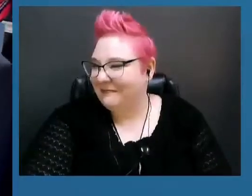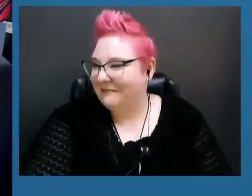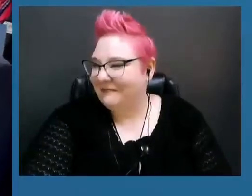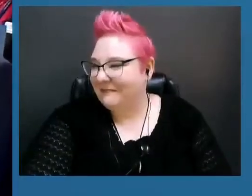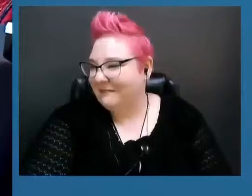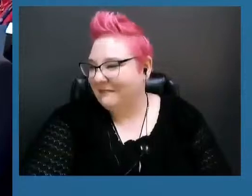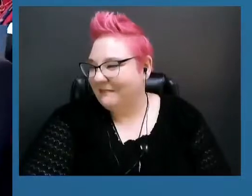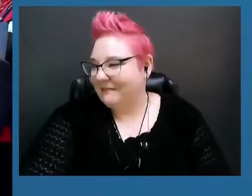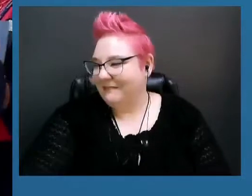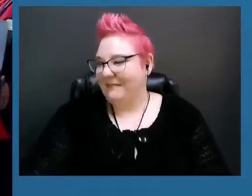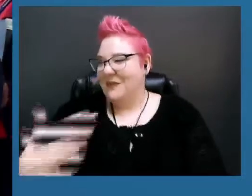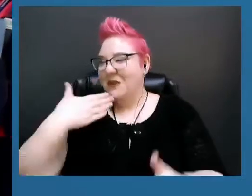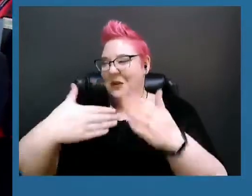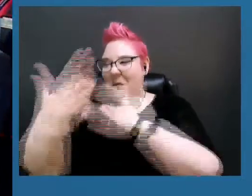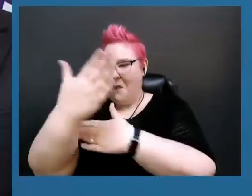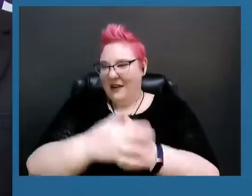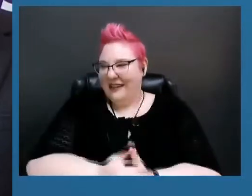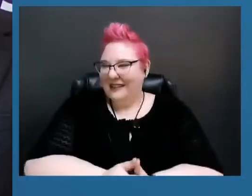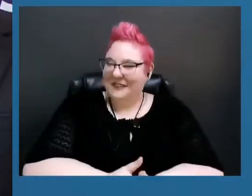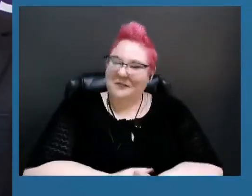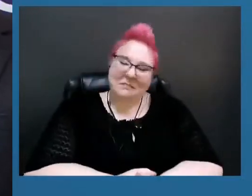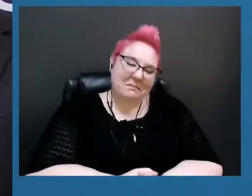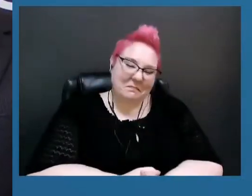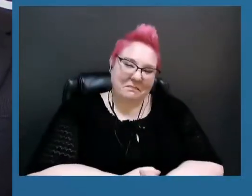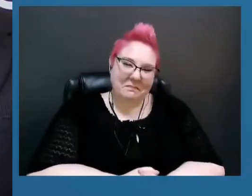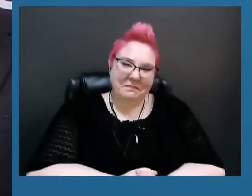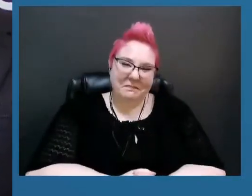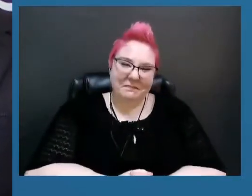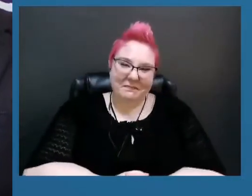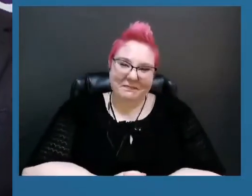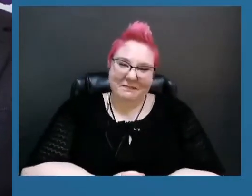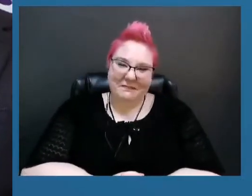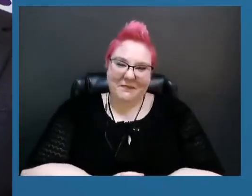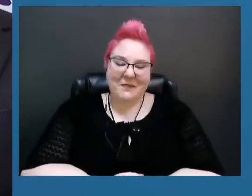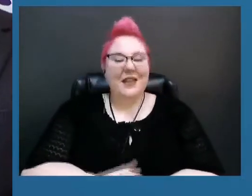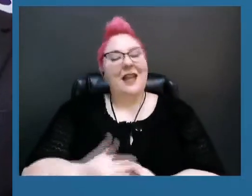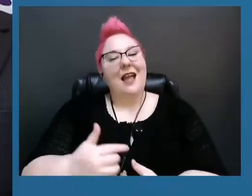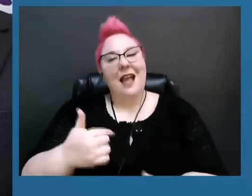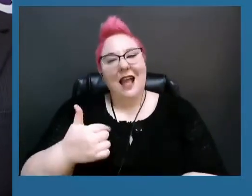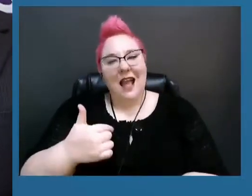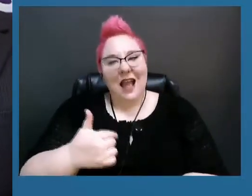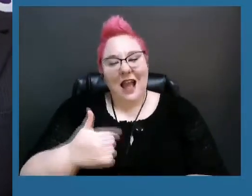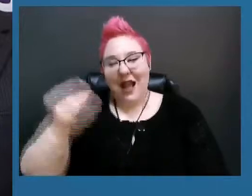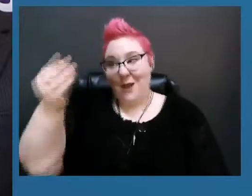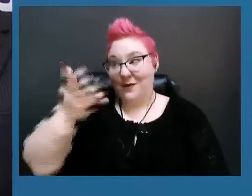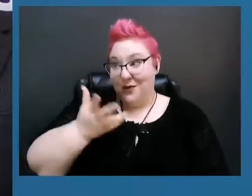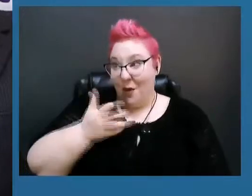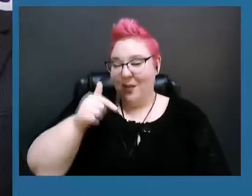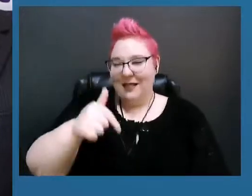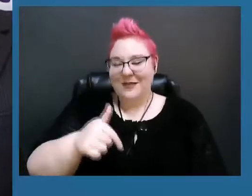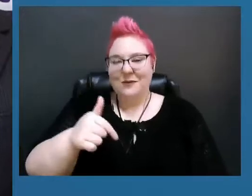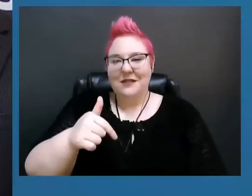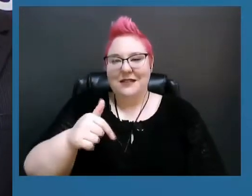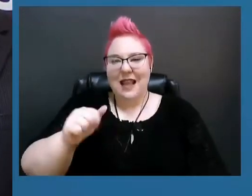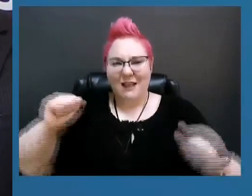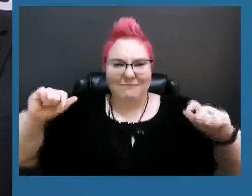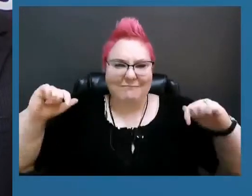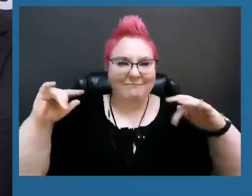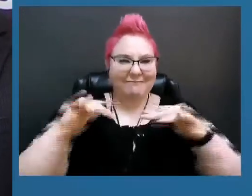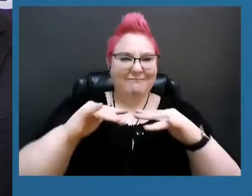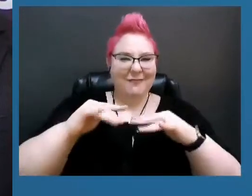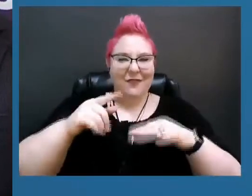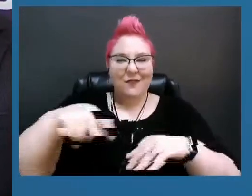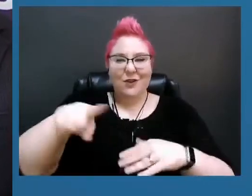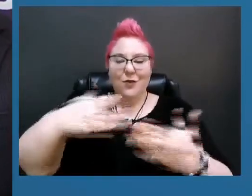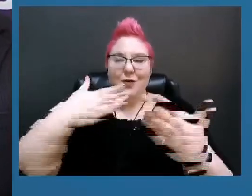Good morning, friends. Morning. I was told this is a rally to allow you to give thanks